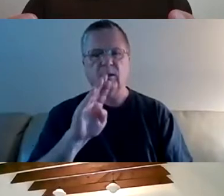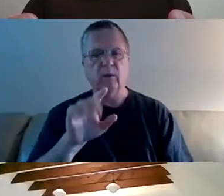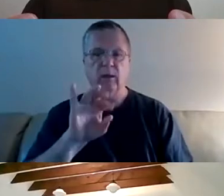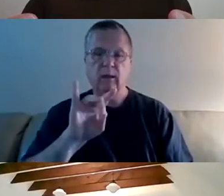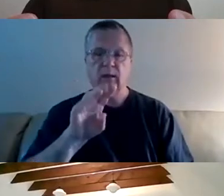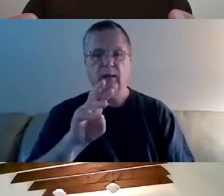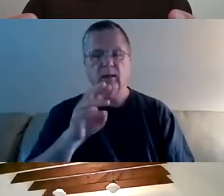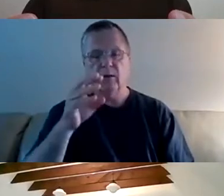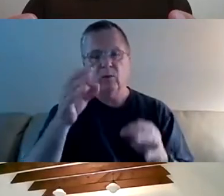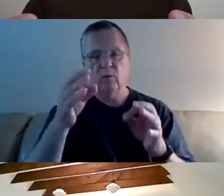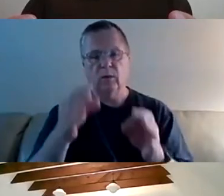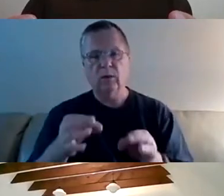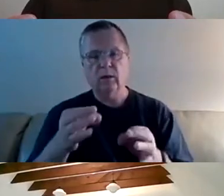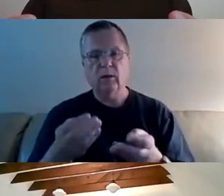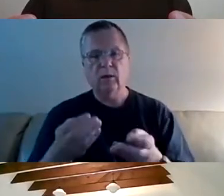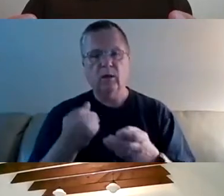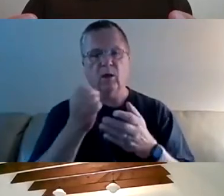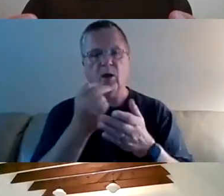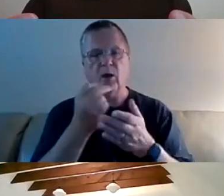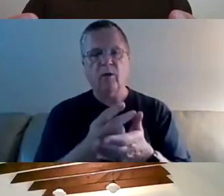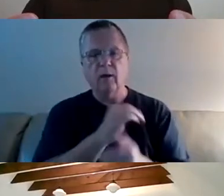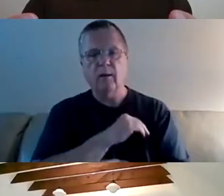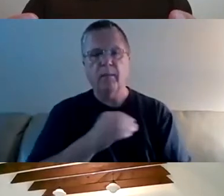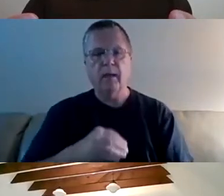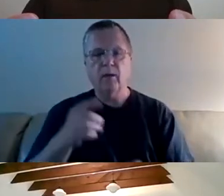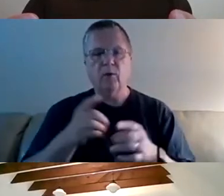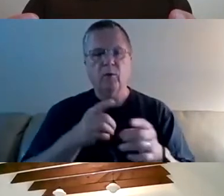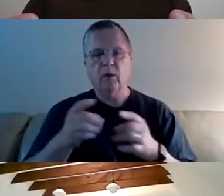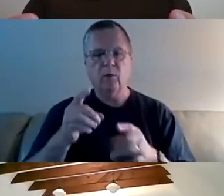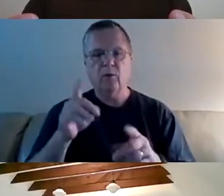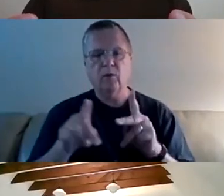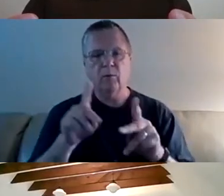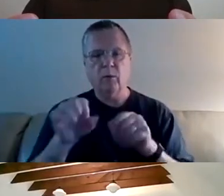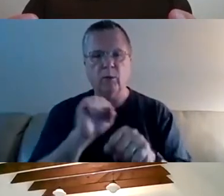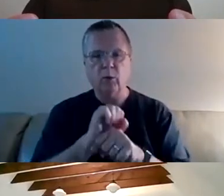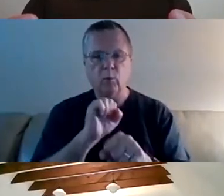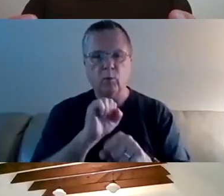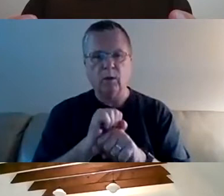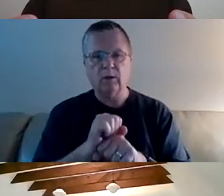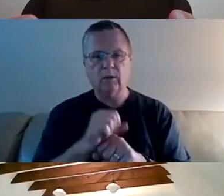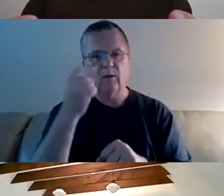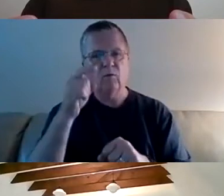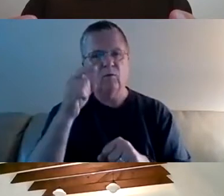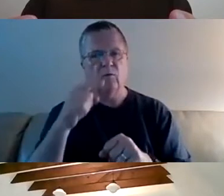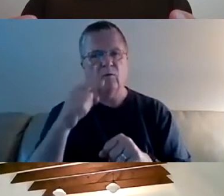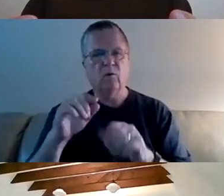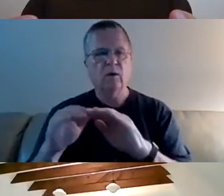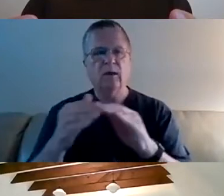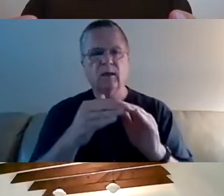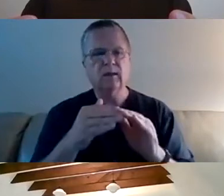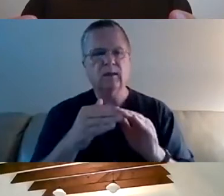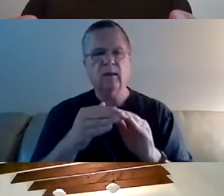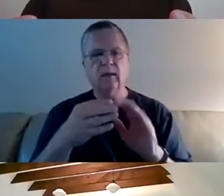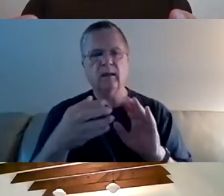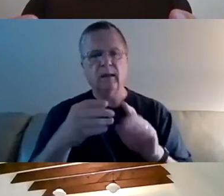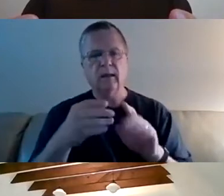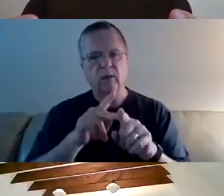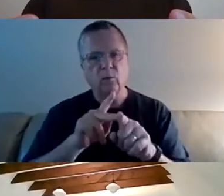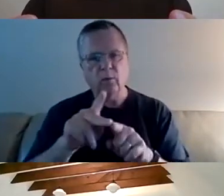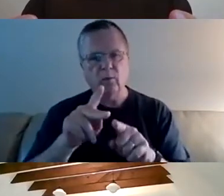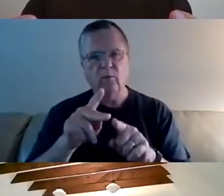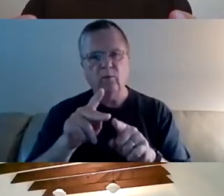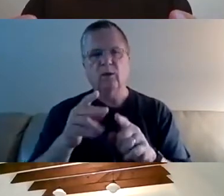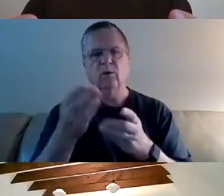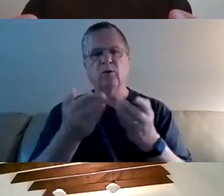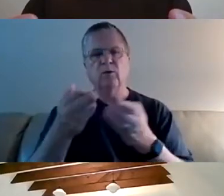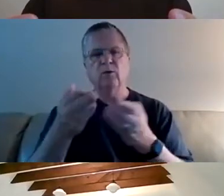resolution authorizing the mayor and director of the Department of Public Works on behalf of the city to enter into a professional services agreement and